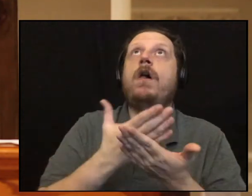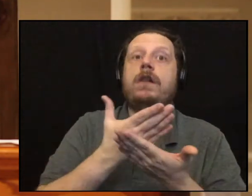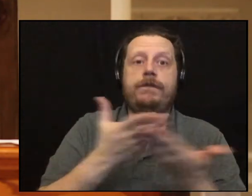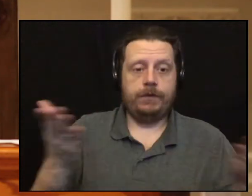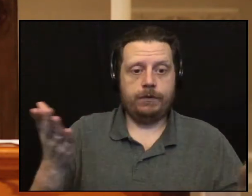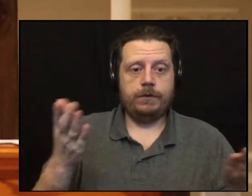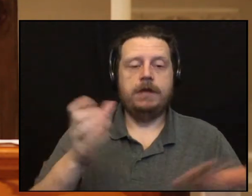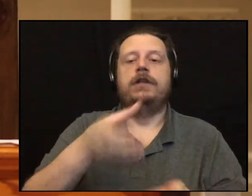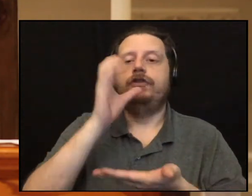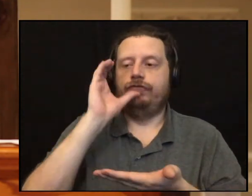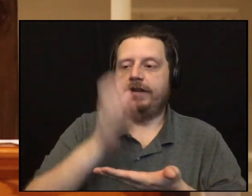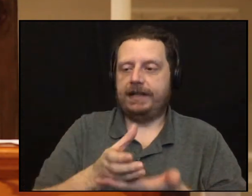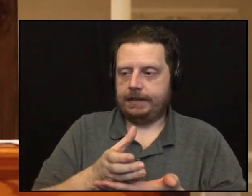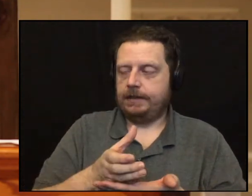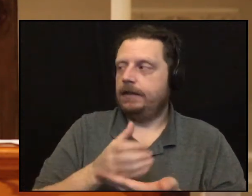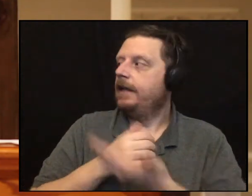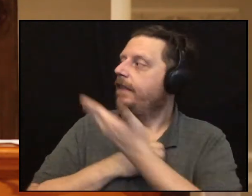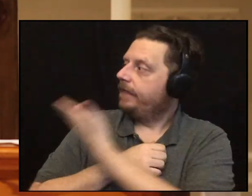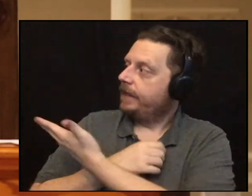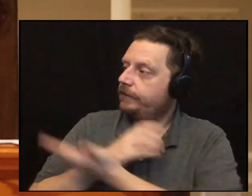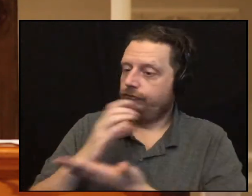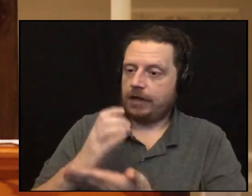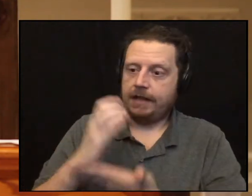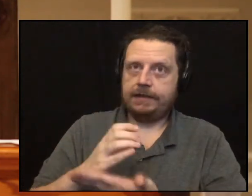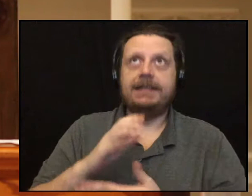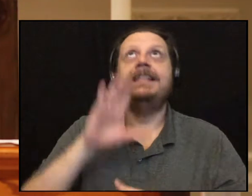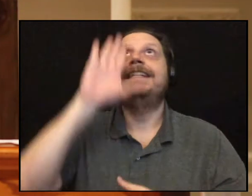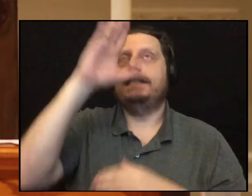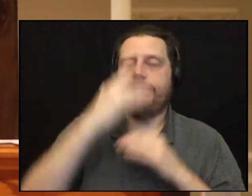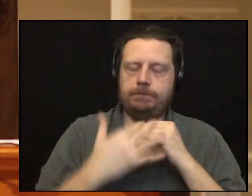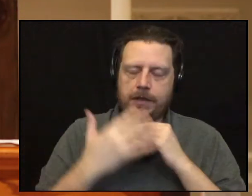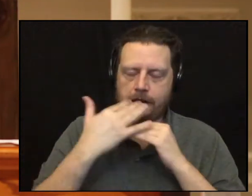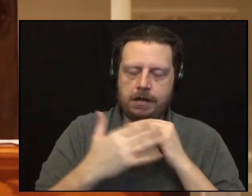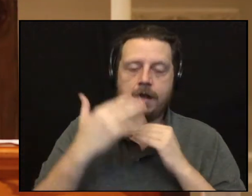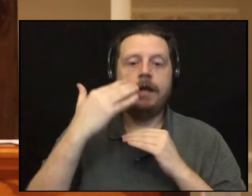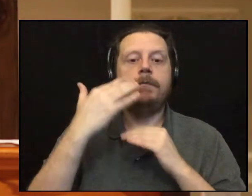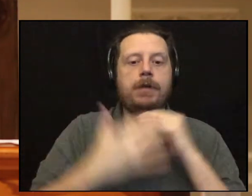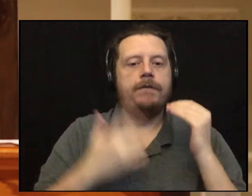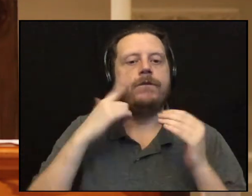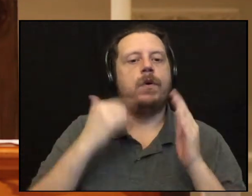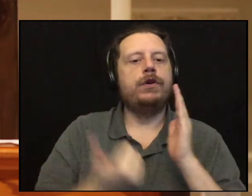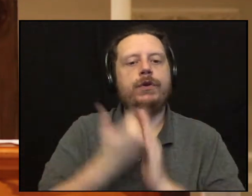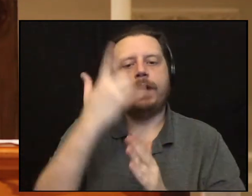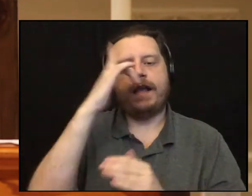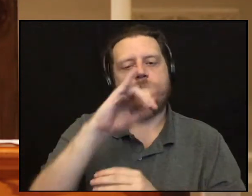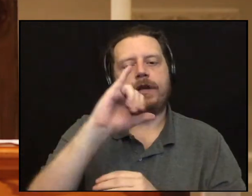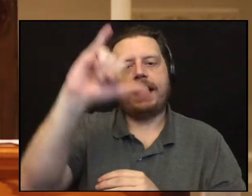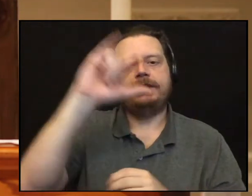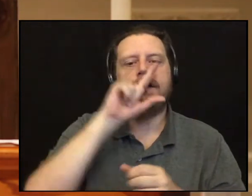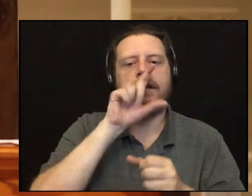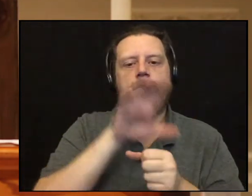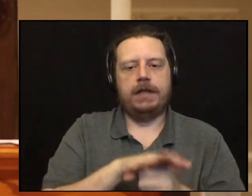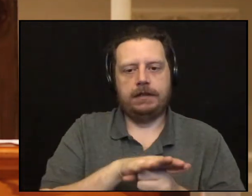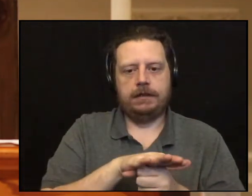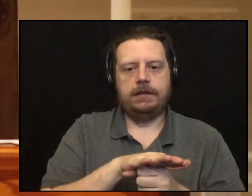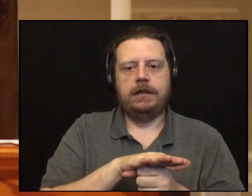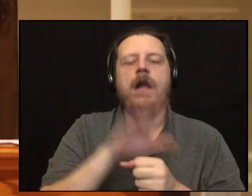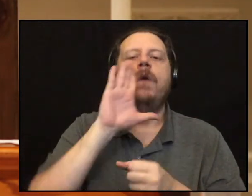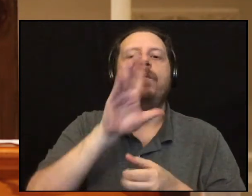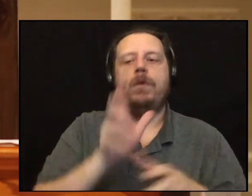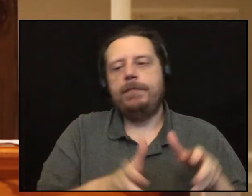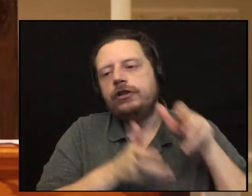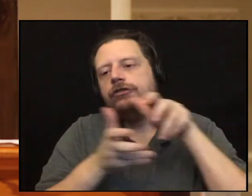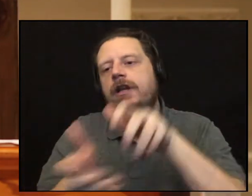for this is the chalice of my blood, the blood of the new and everlasting covenant. It will be shed for